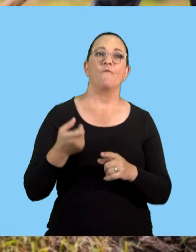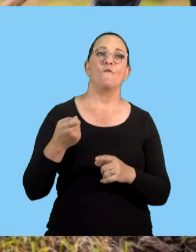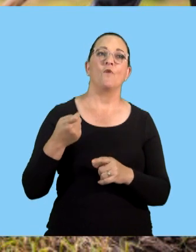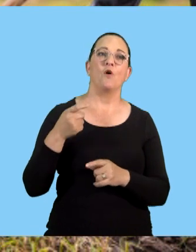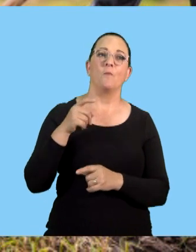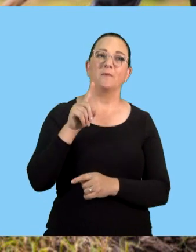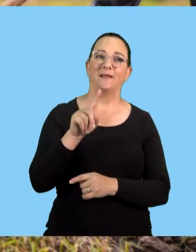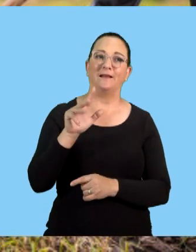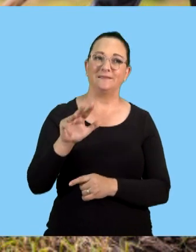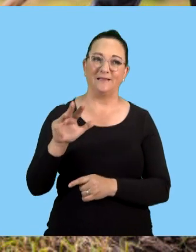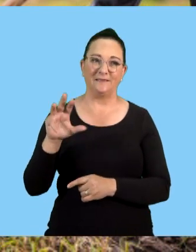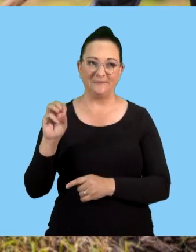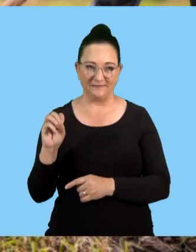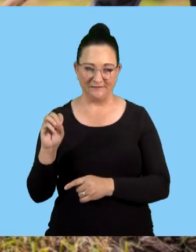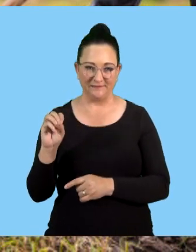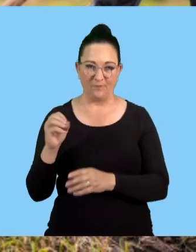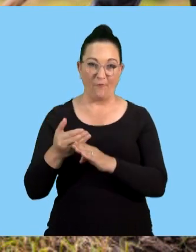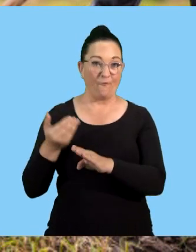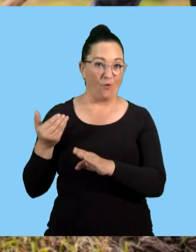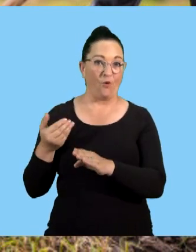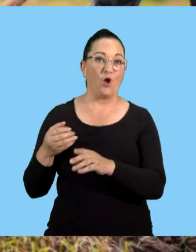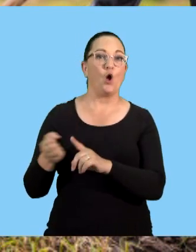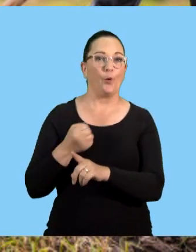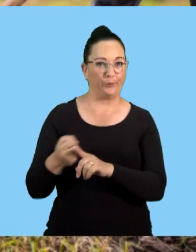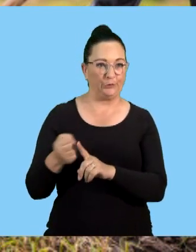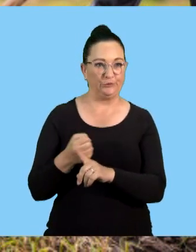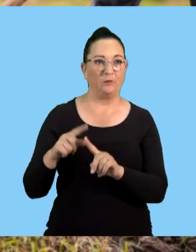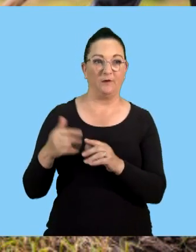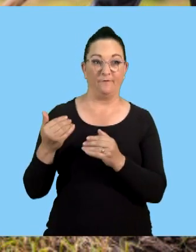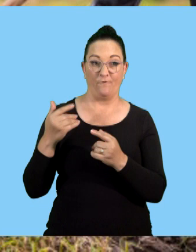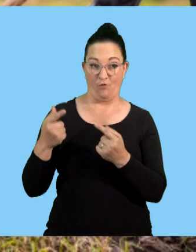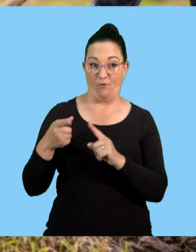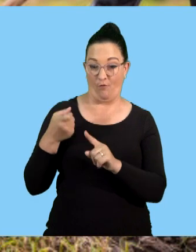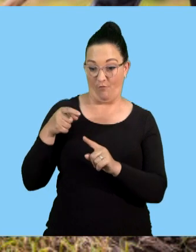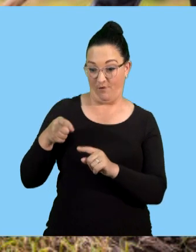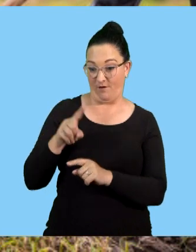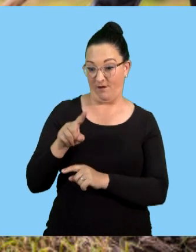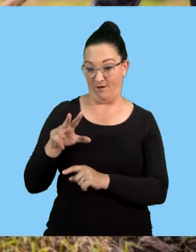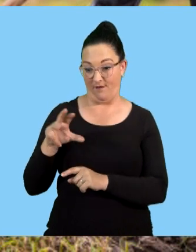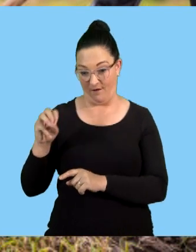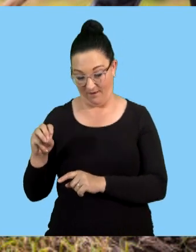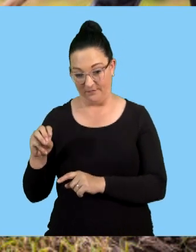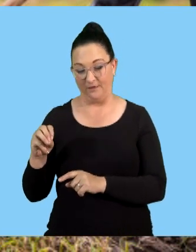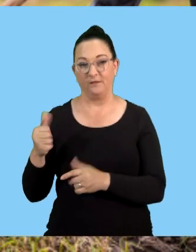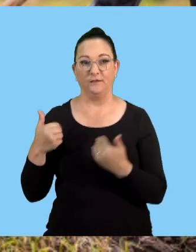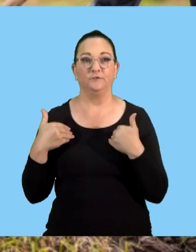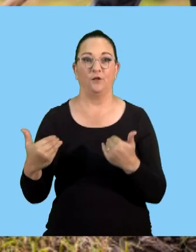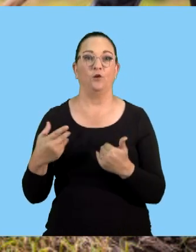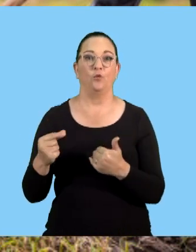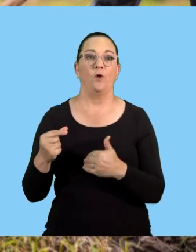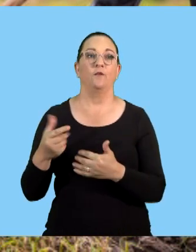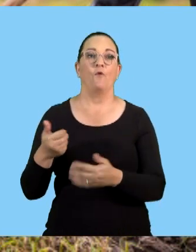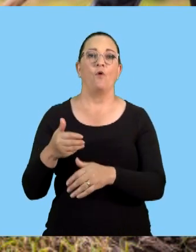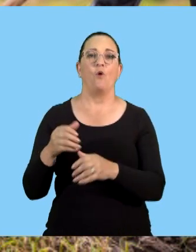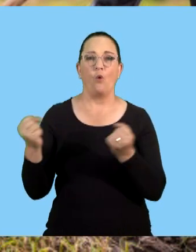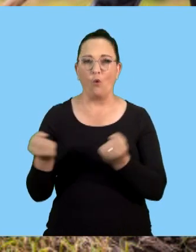the 1990s. At this point, progressive legislation was put into effect for workers